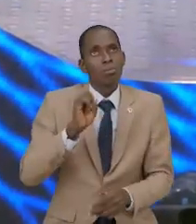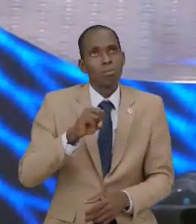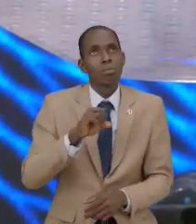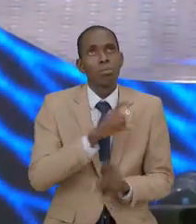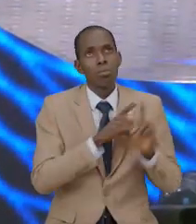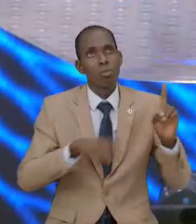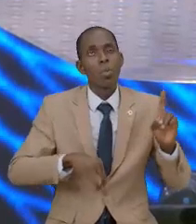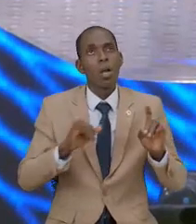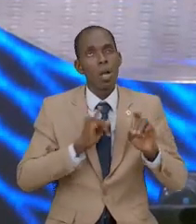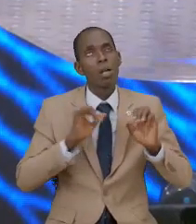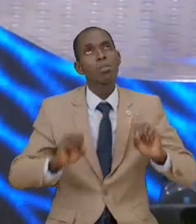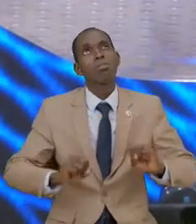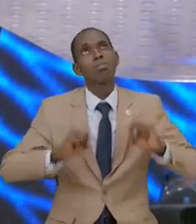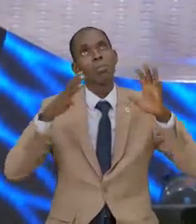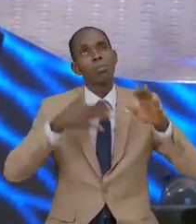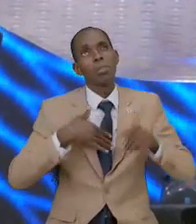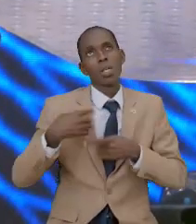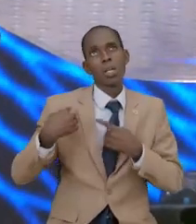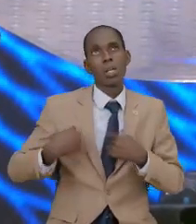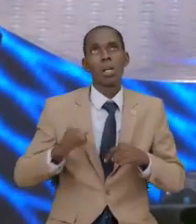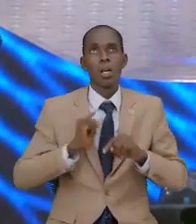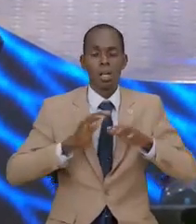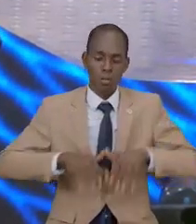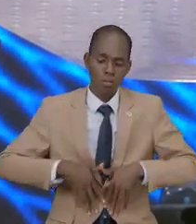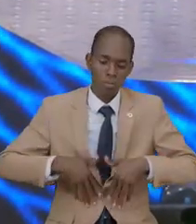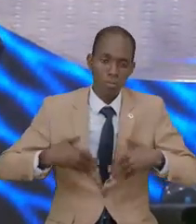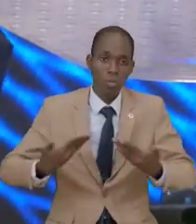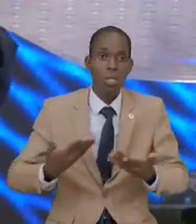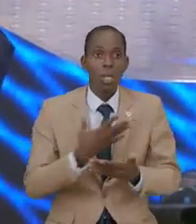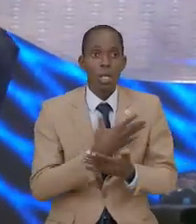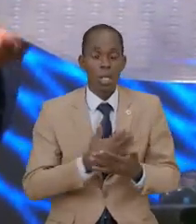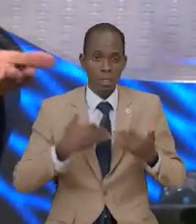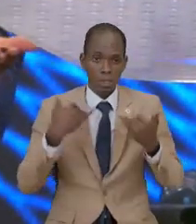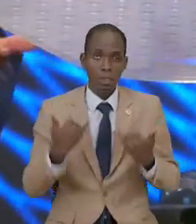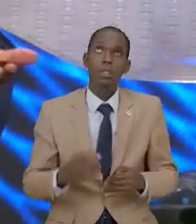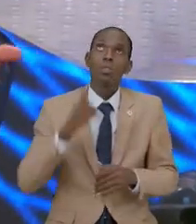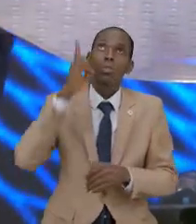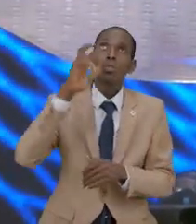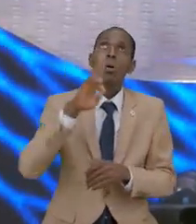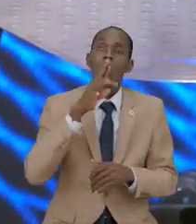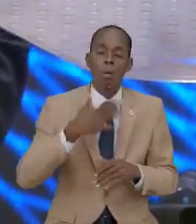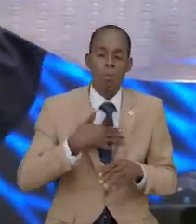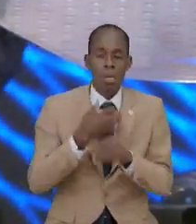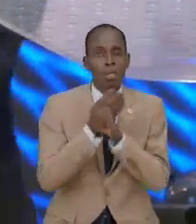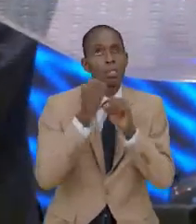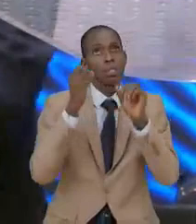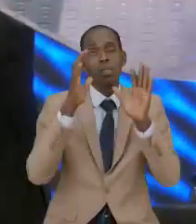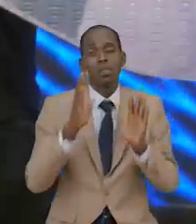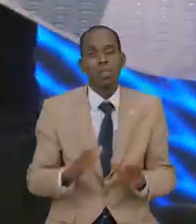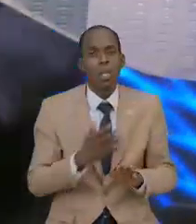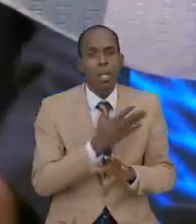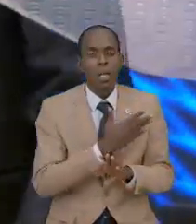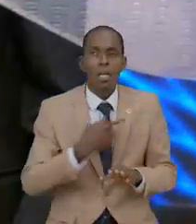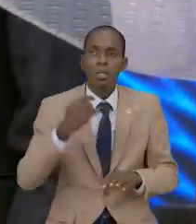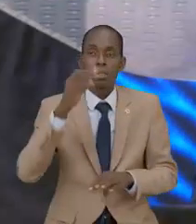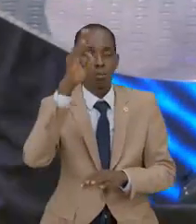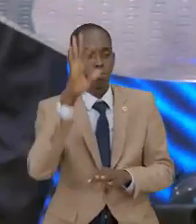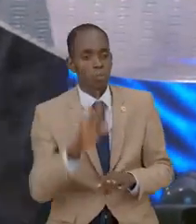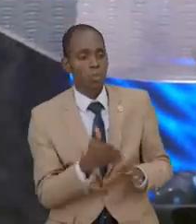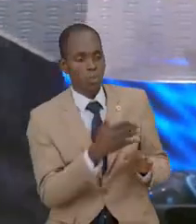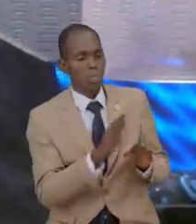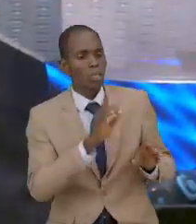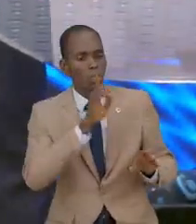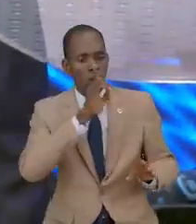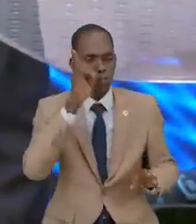I give you my heart and I confess that now you are my Savior. And then the preacher assures